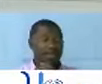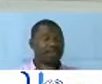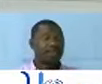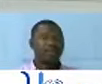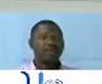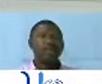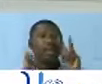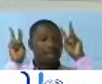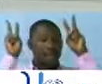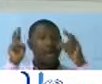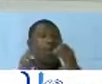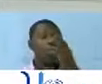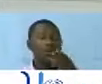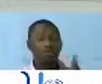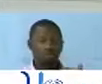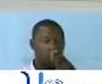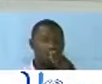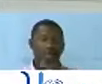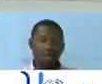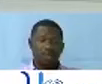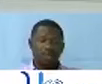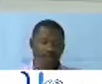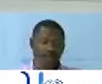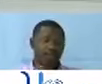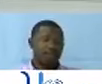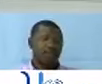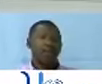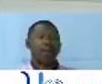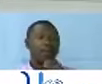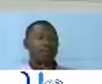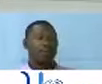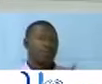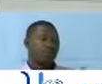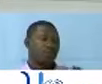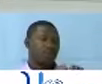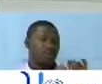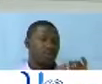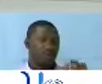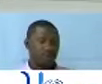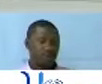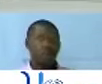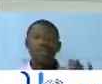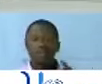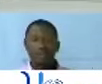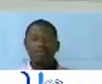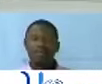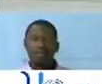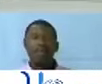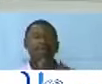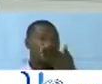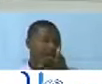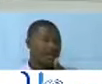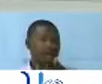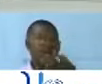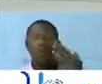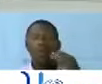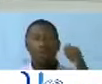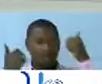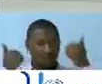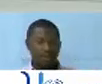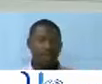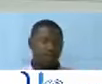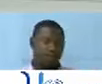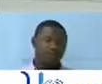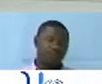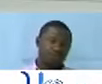ci ex-president bi fi nekkon. I was actually present when this happened. Ma ngi ko nak jamono bi li xewé. Can